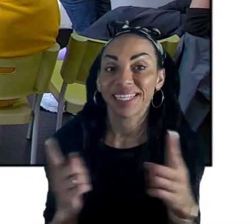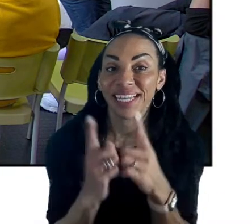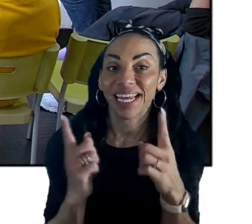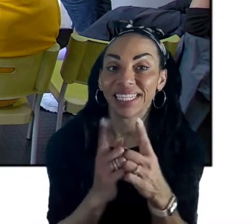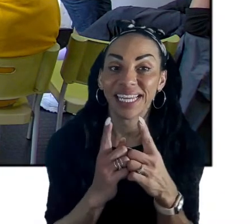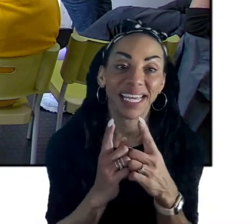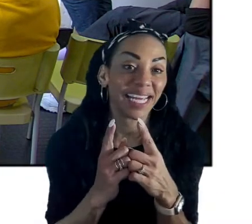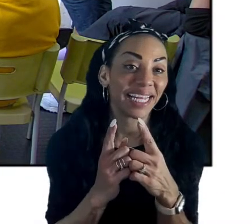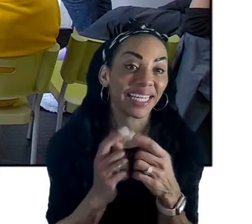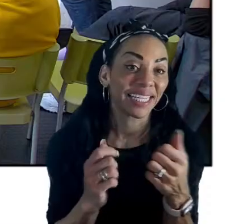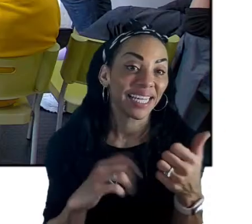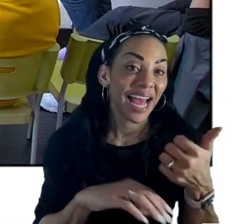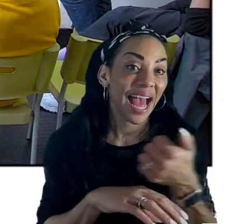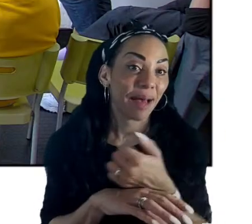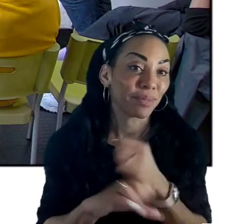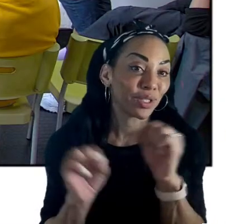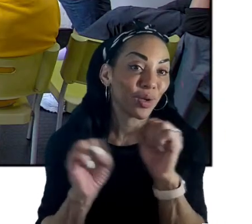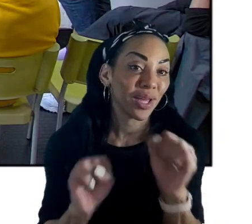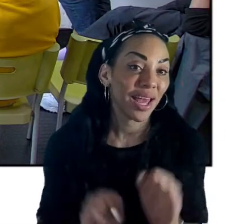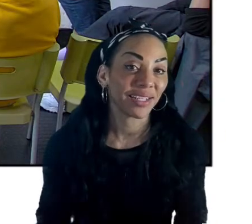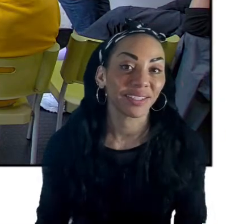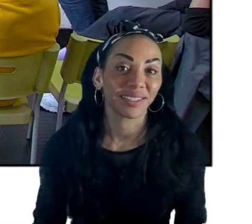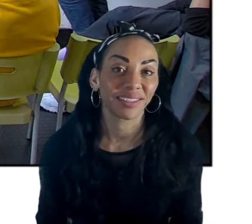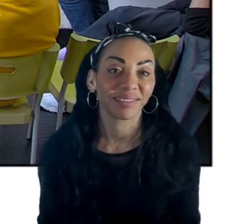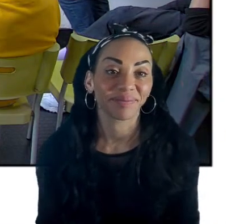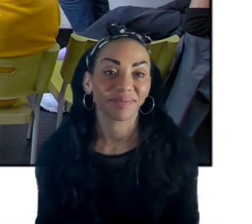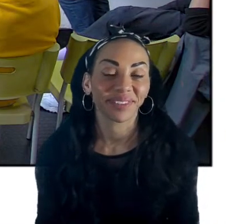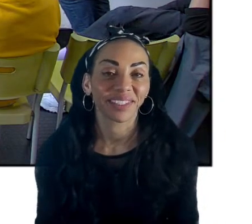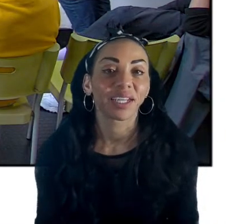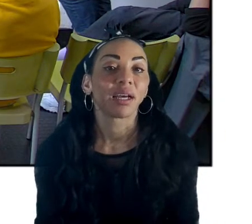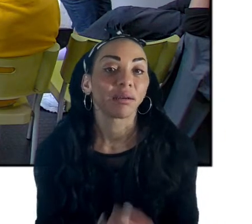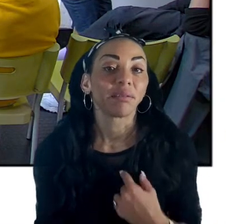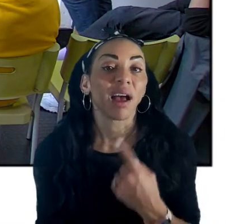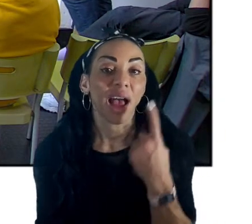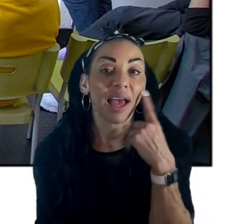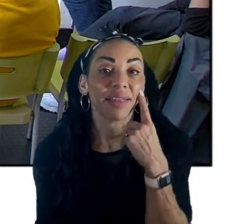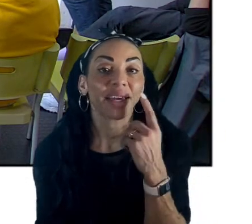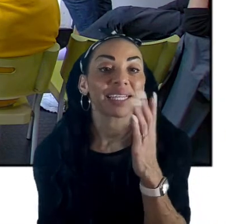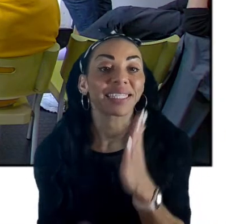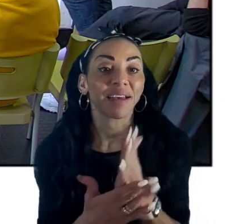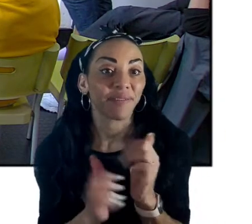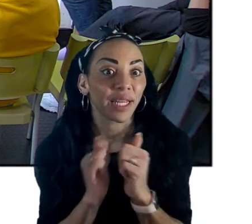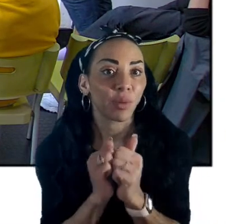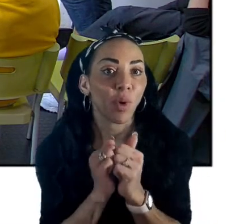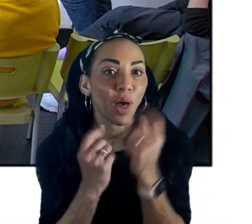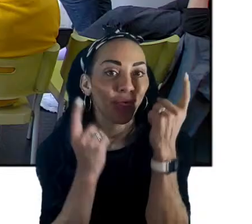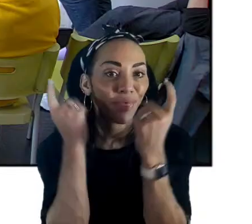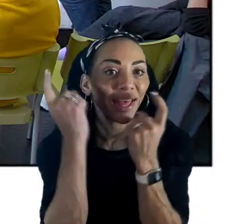much at the moment, but I think it would be definitely worth considering.